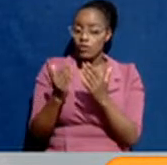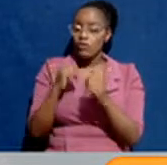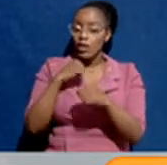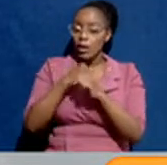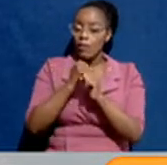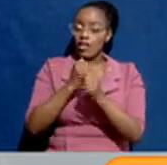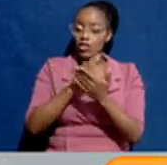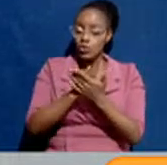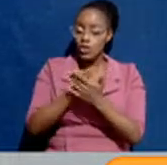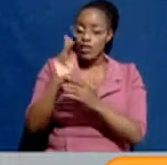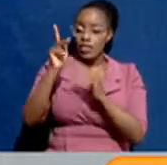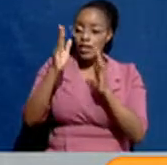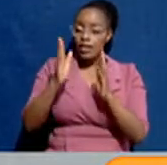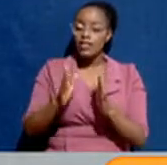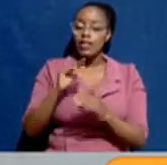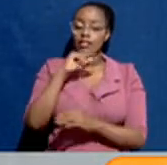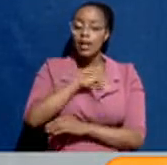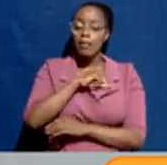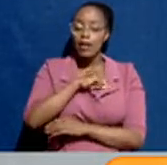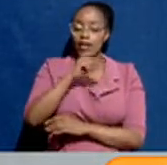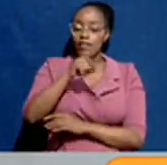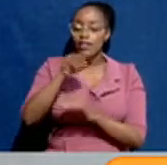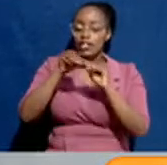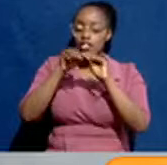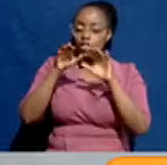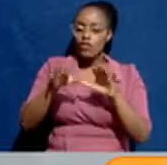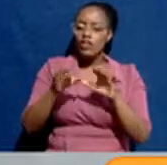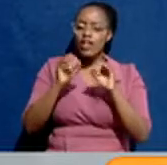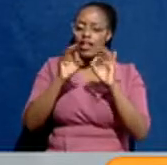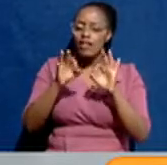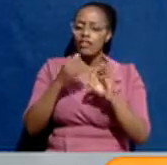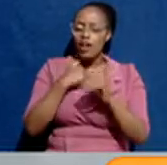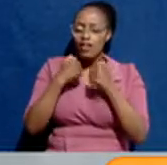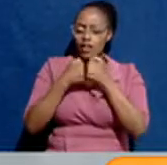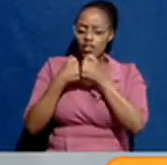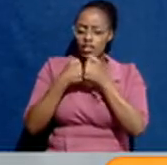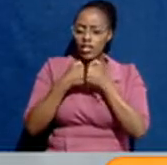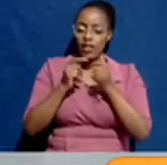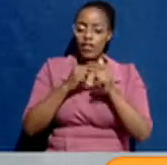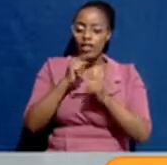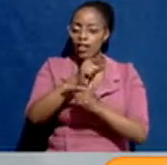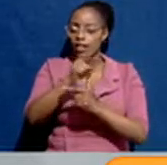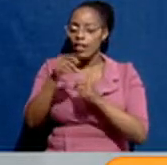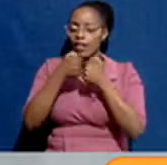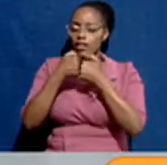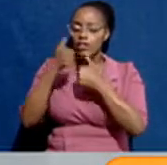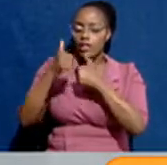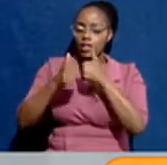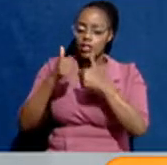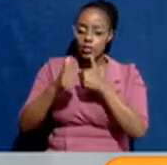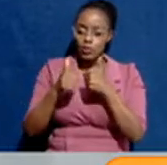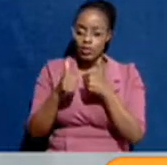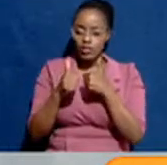ensuring that Kenyans are having benefits of devolution? And if there are challenges, what are those challenges?